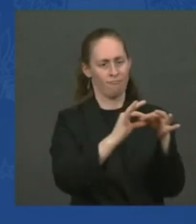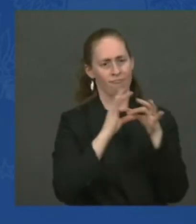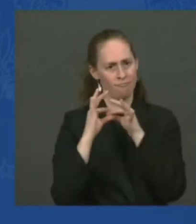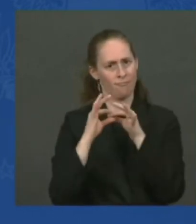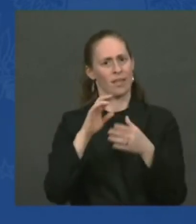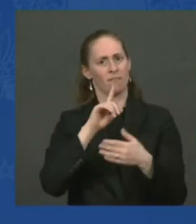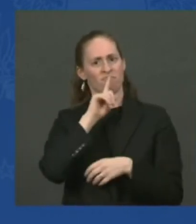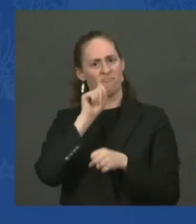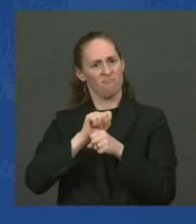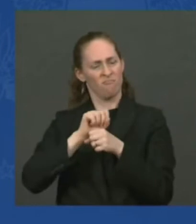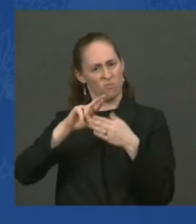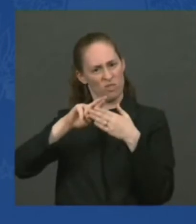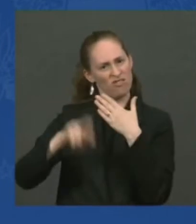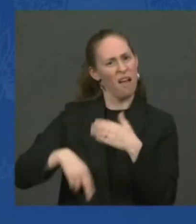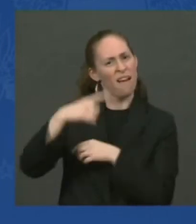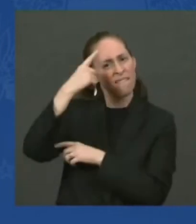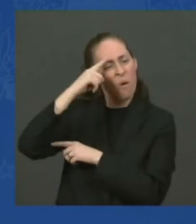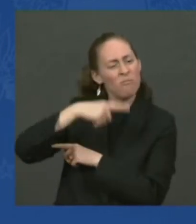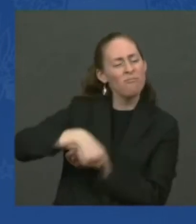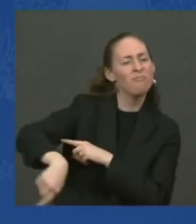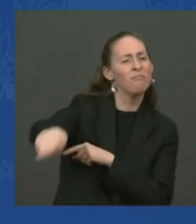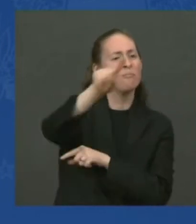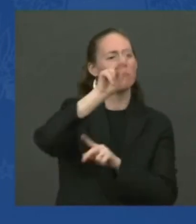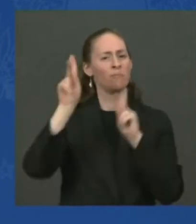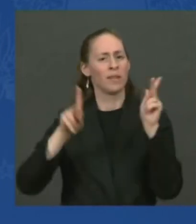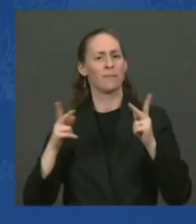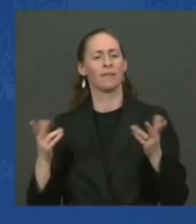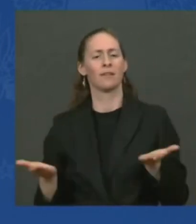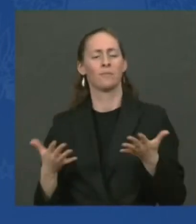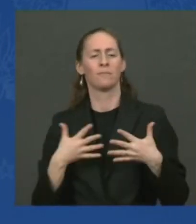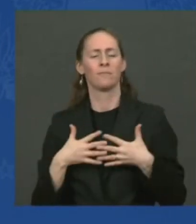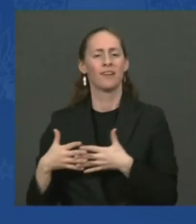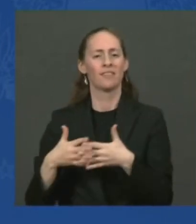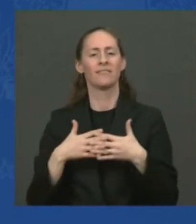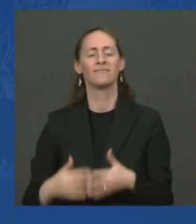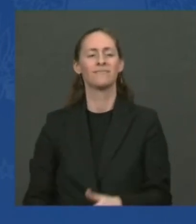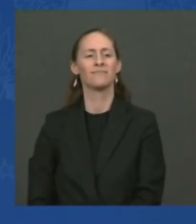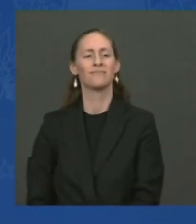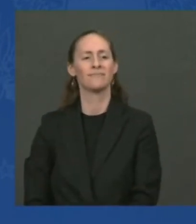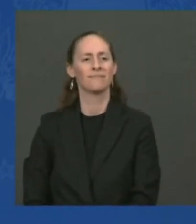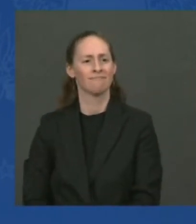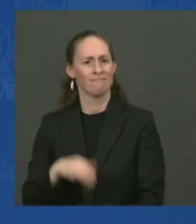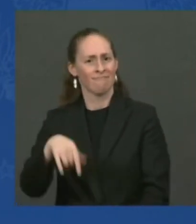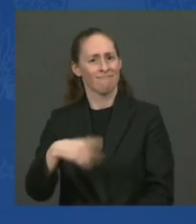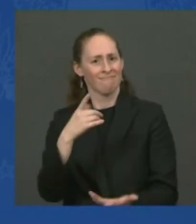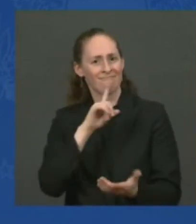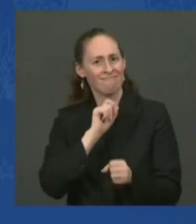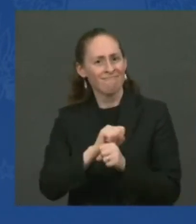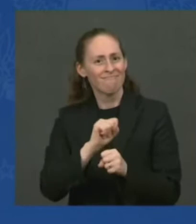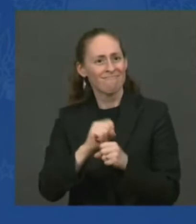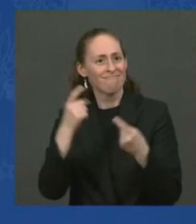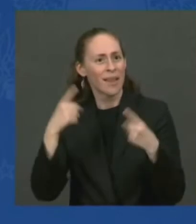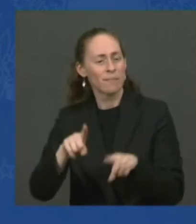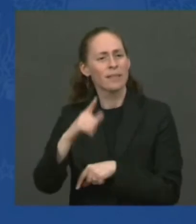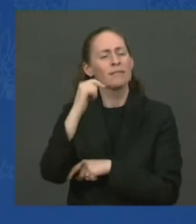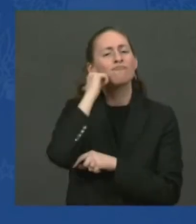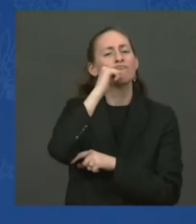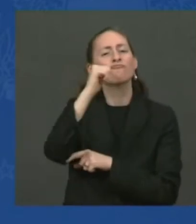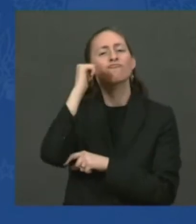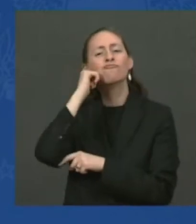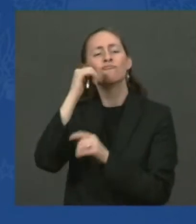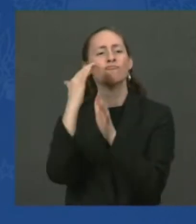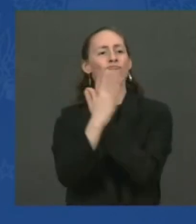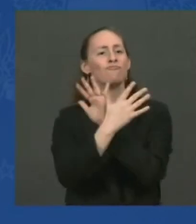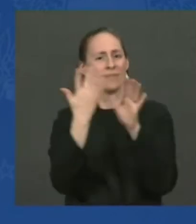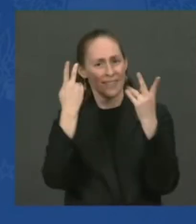people. We see in ways that really matter each and every day to each person out there. And we're